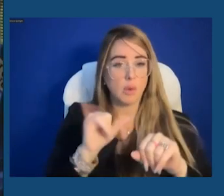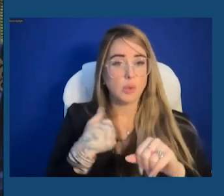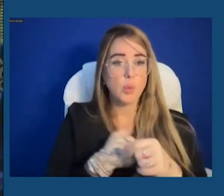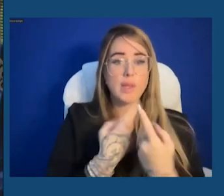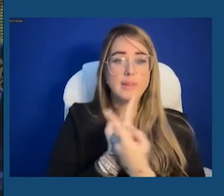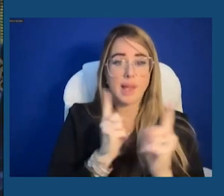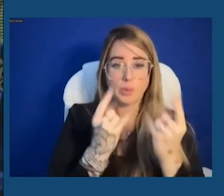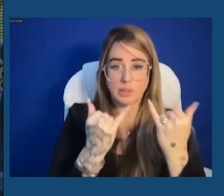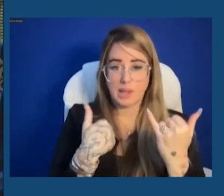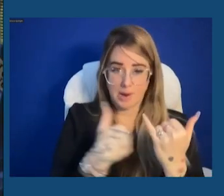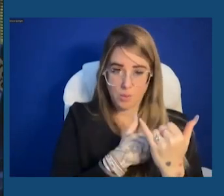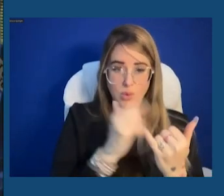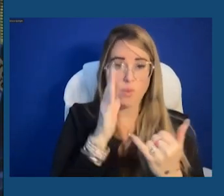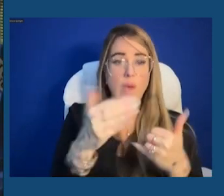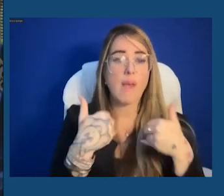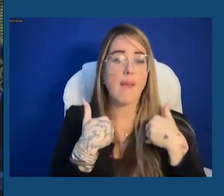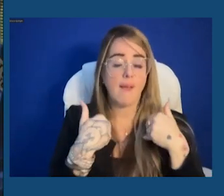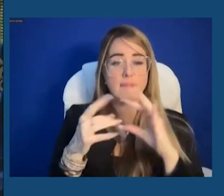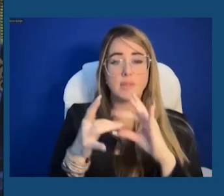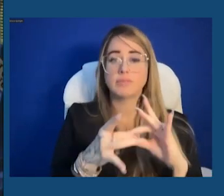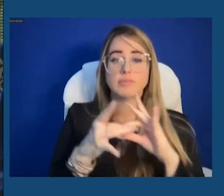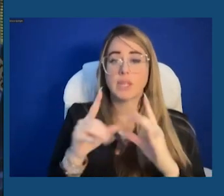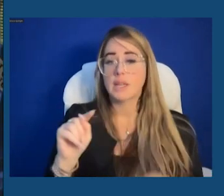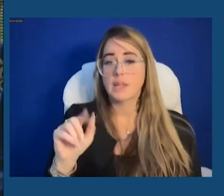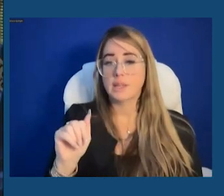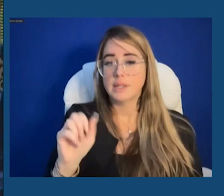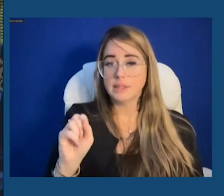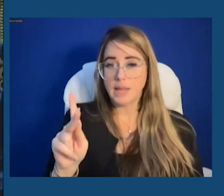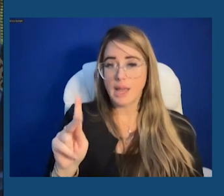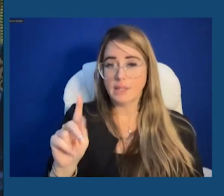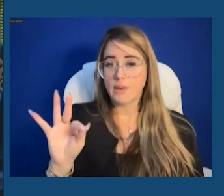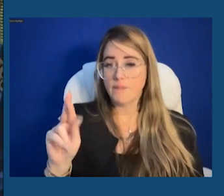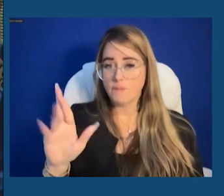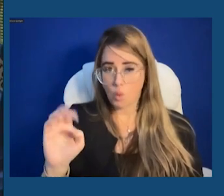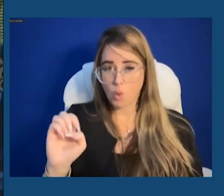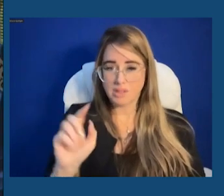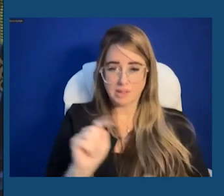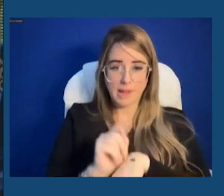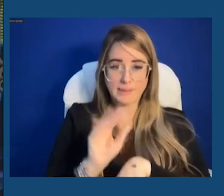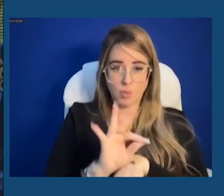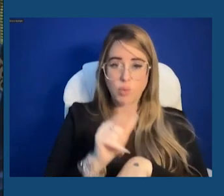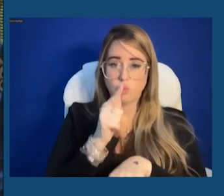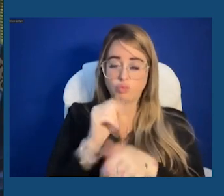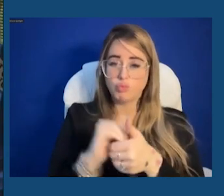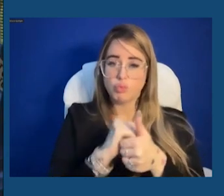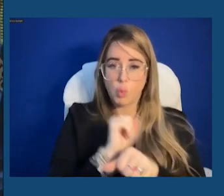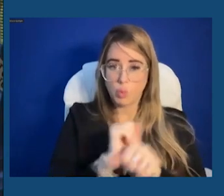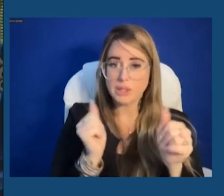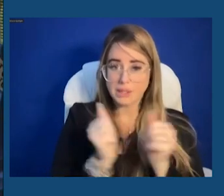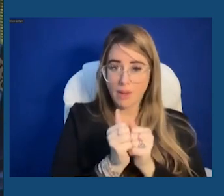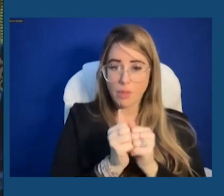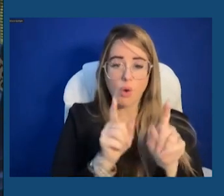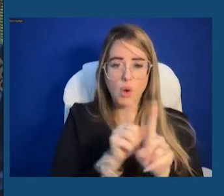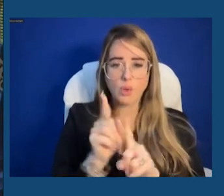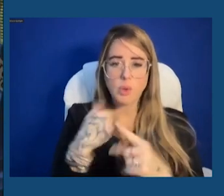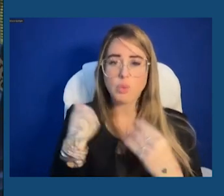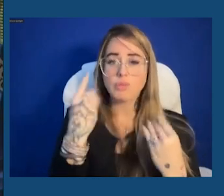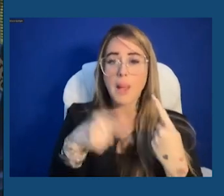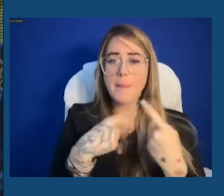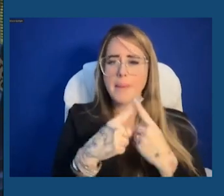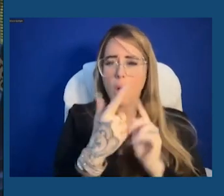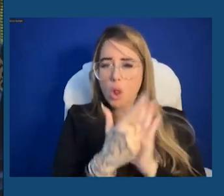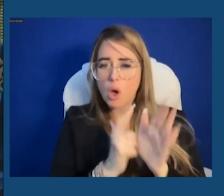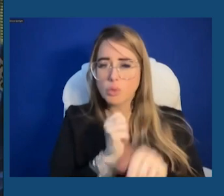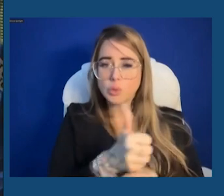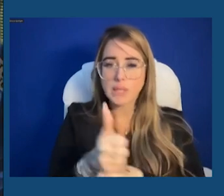this joint task force, this joint operation of state and federal law enforcement, and also looking at legislation that makes it illegal to foster the sale of